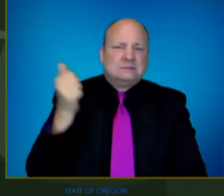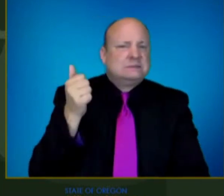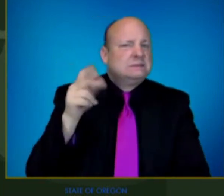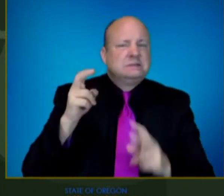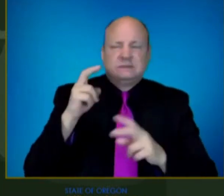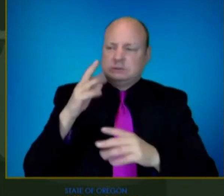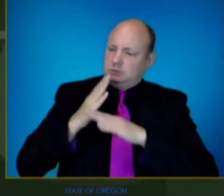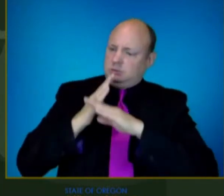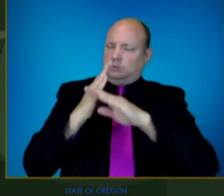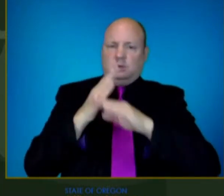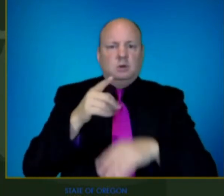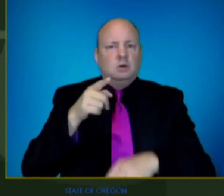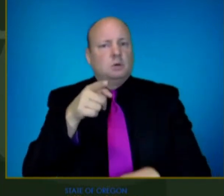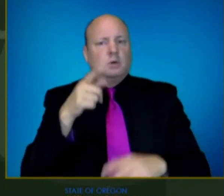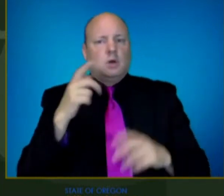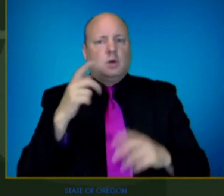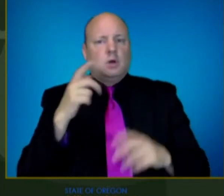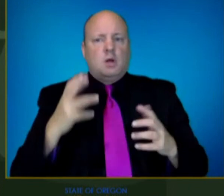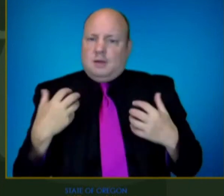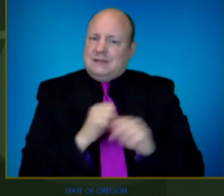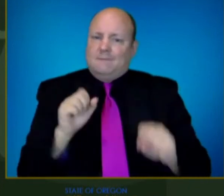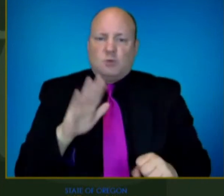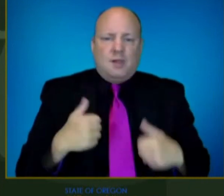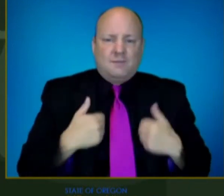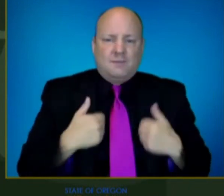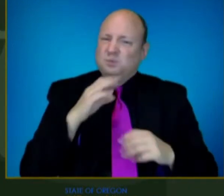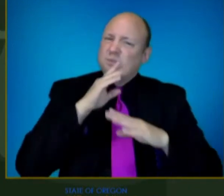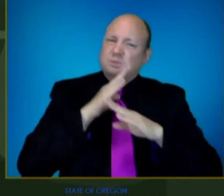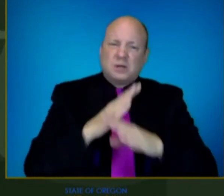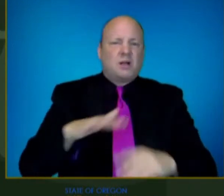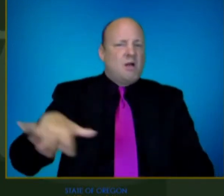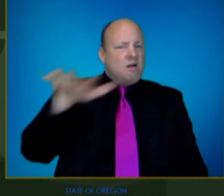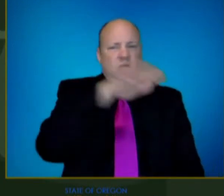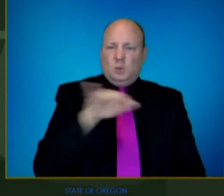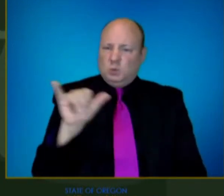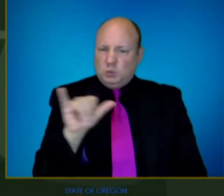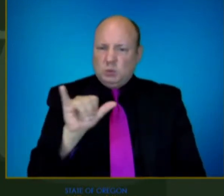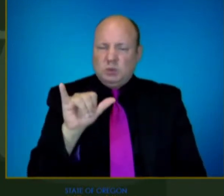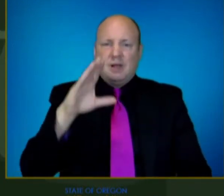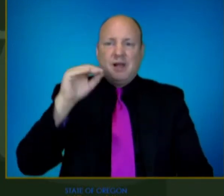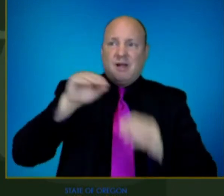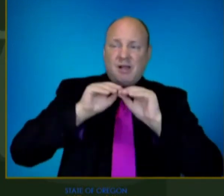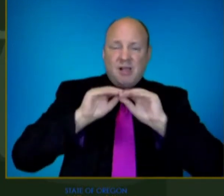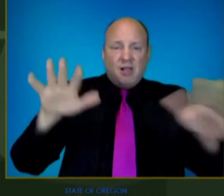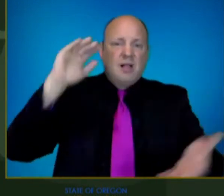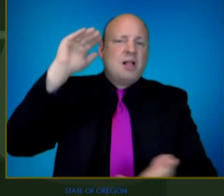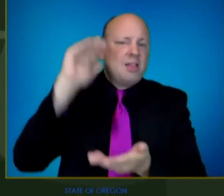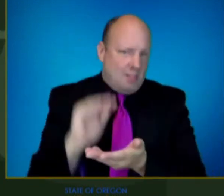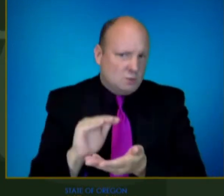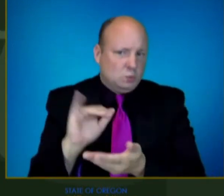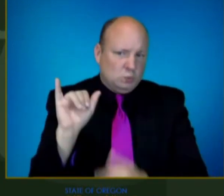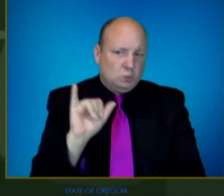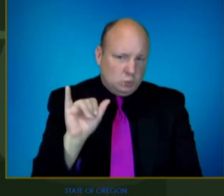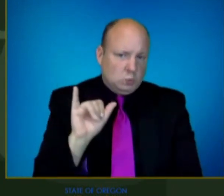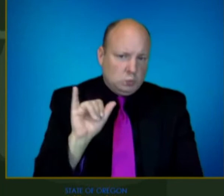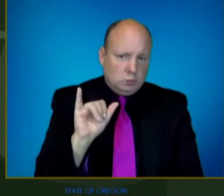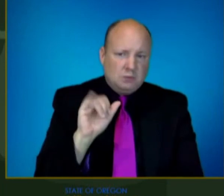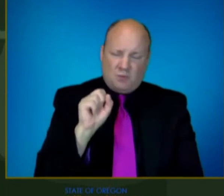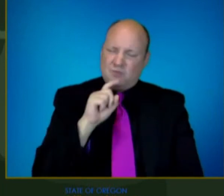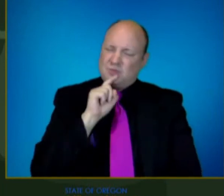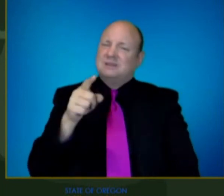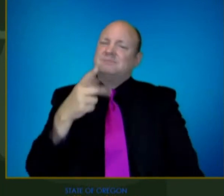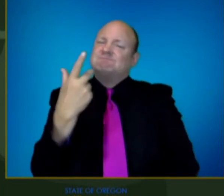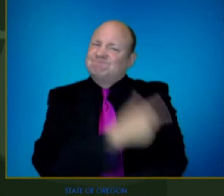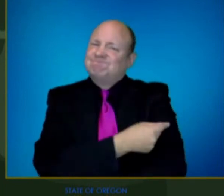and to keep the virus from spreading amongst our loved ones, our friends, our neighbors, and across our communities. 18 months ago,